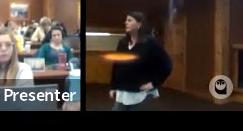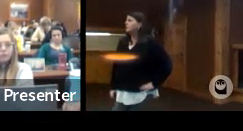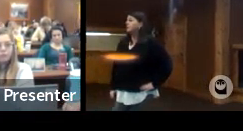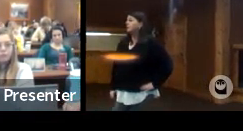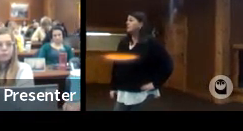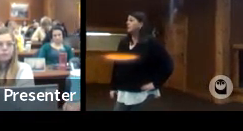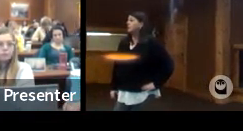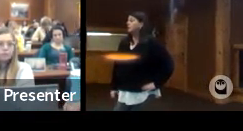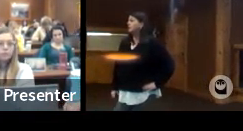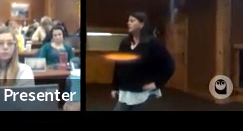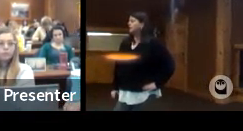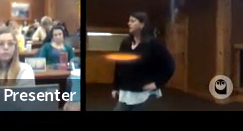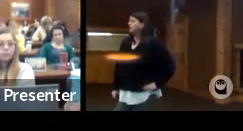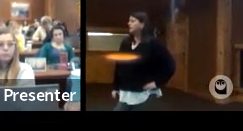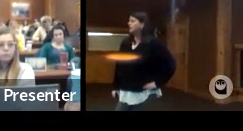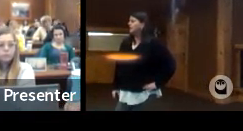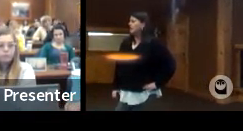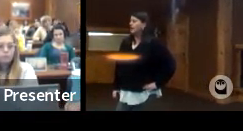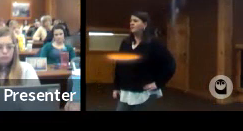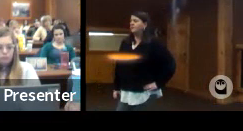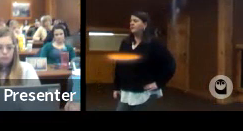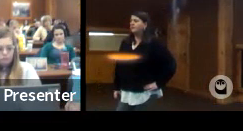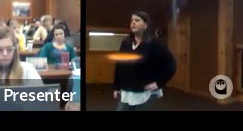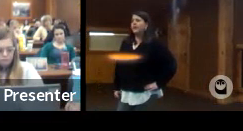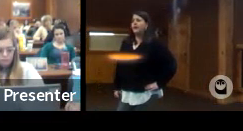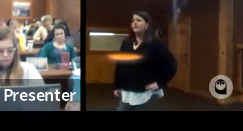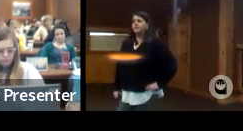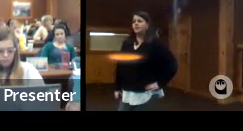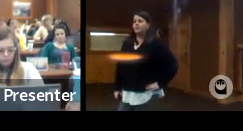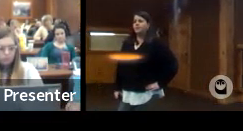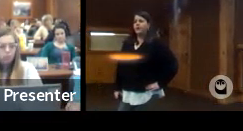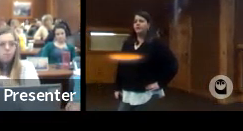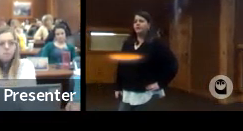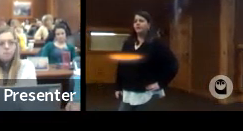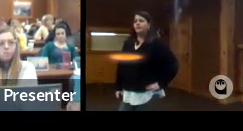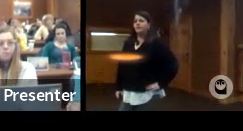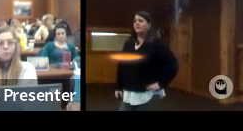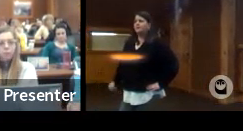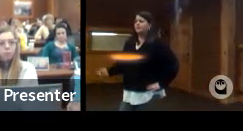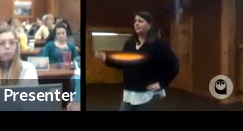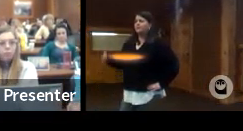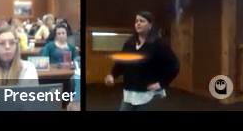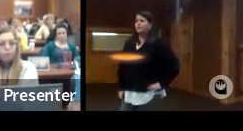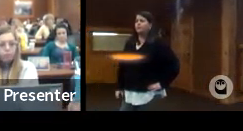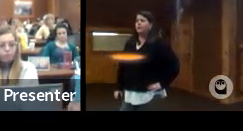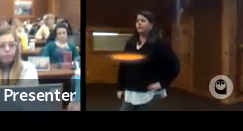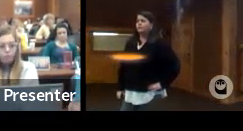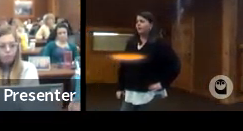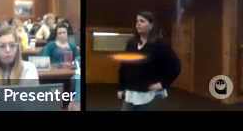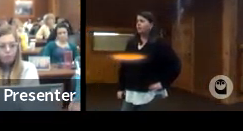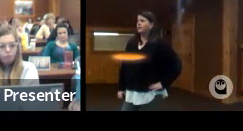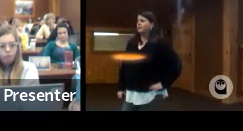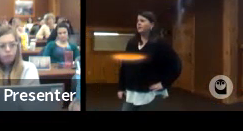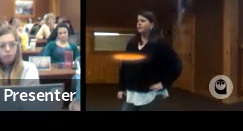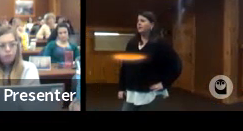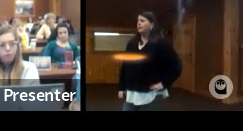or a circumstance where it's unavoidable and you're testifying, and the defense attorney asks you and says, isn't it true that you